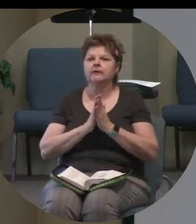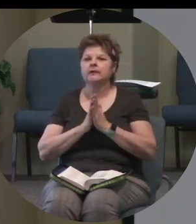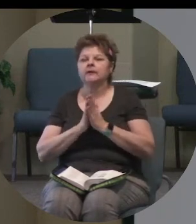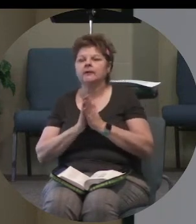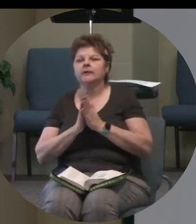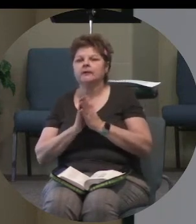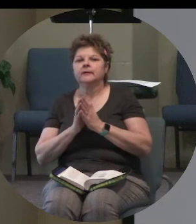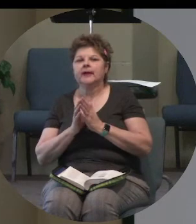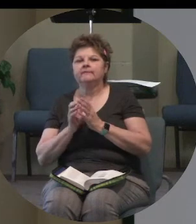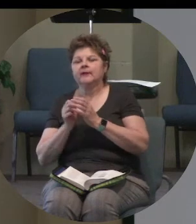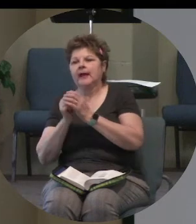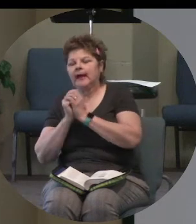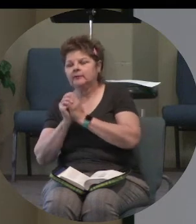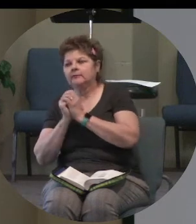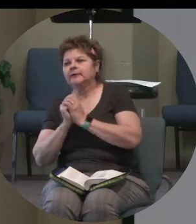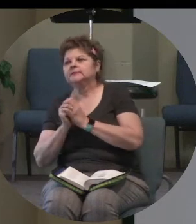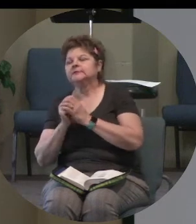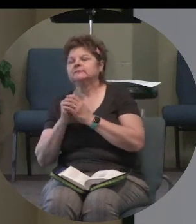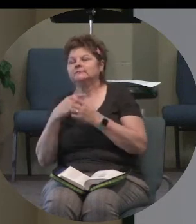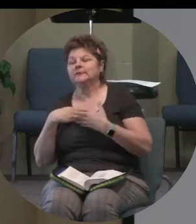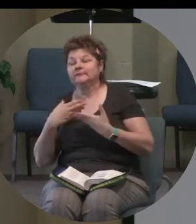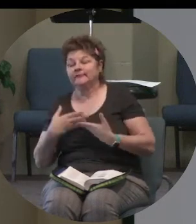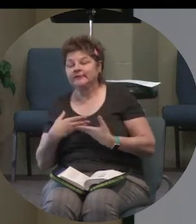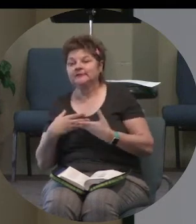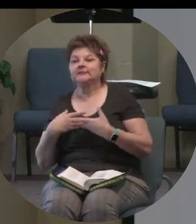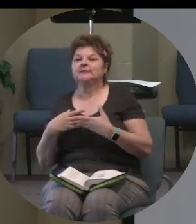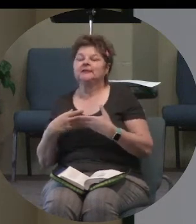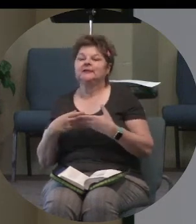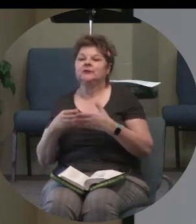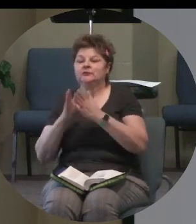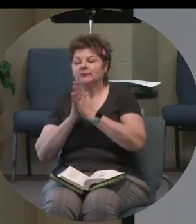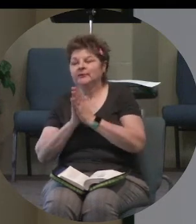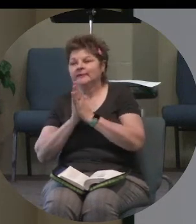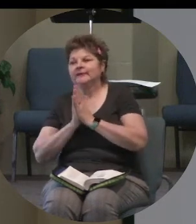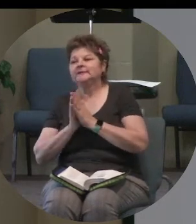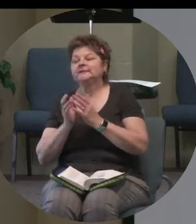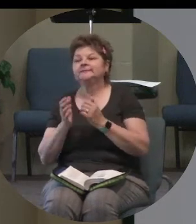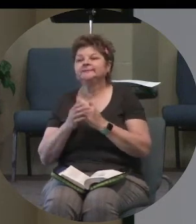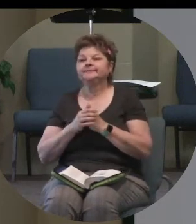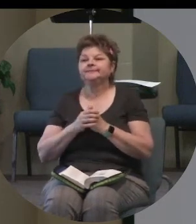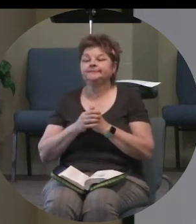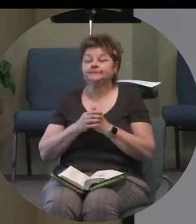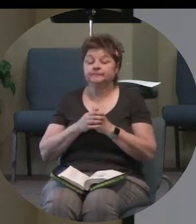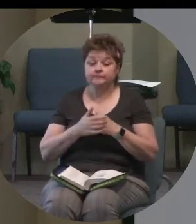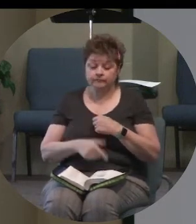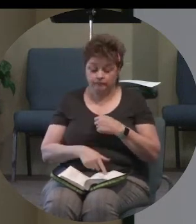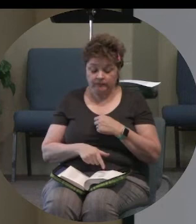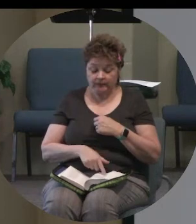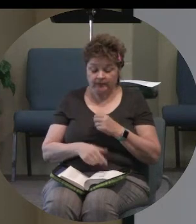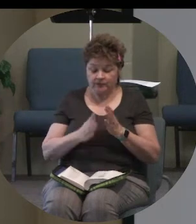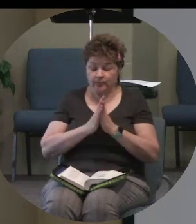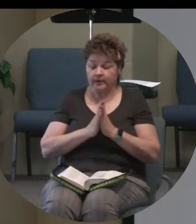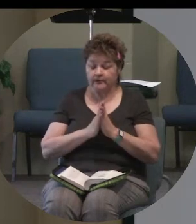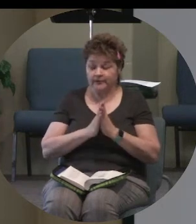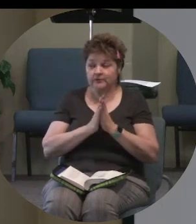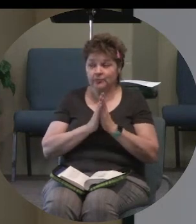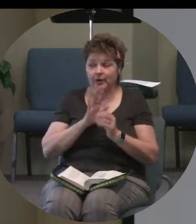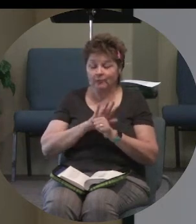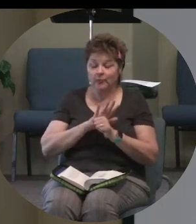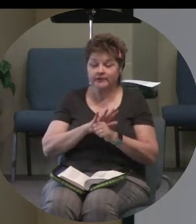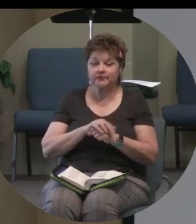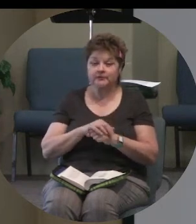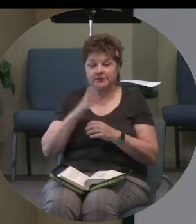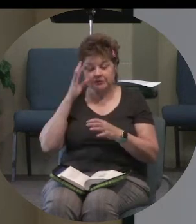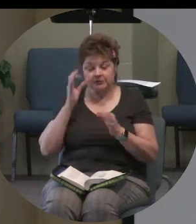Confession, Thanksgiving, Supplication. But I think Hezekiah is on to something here because it's a prayer of pressure. Right? His decision isn't like, you